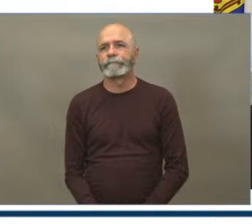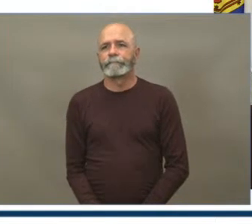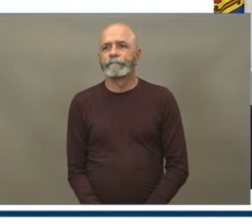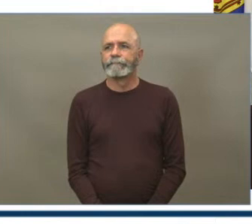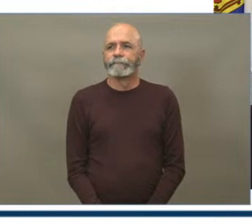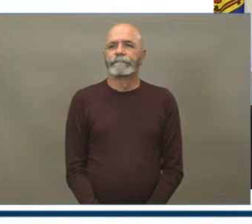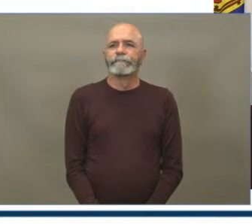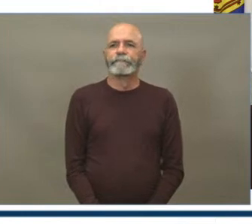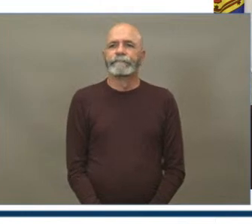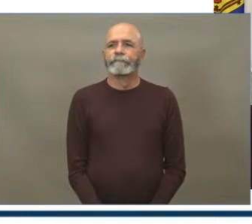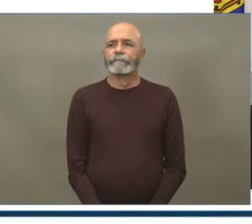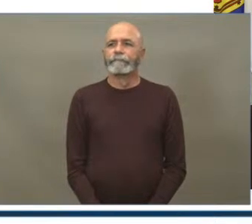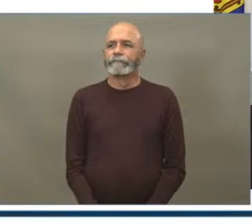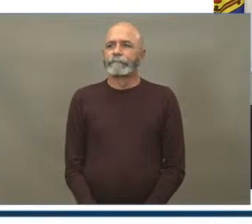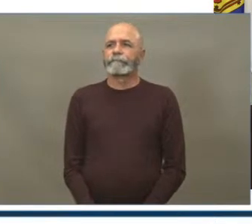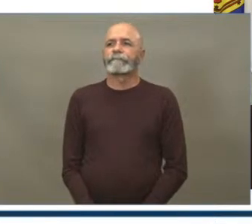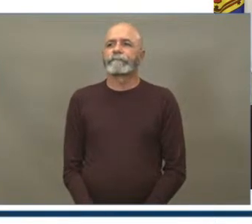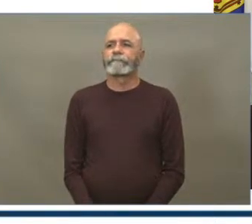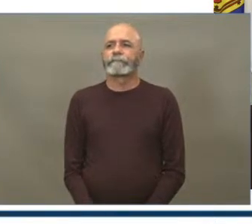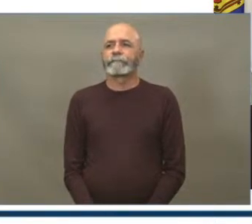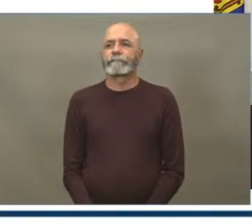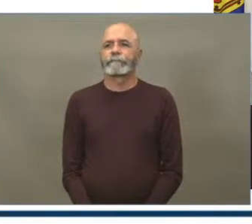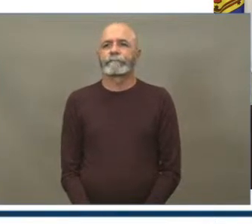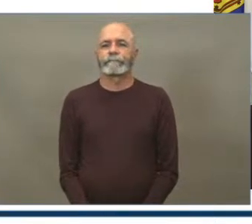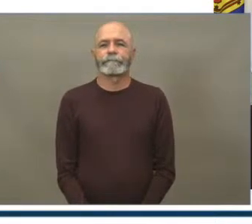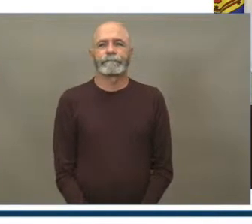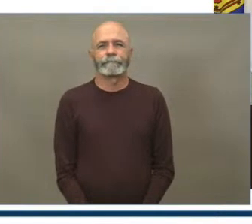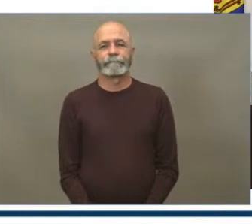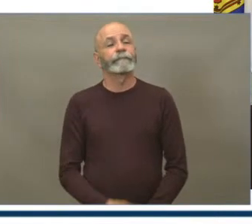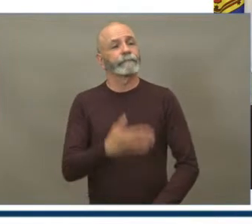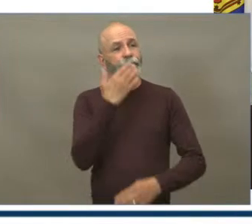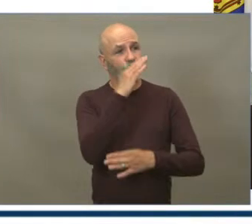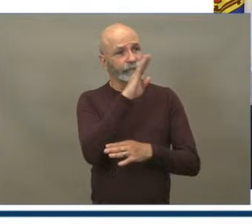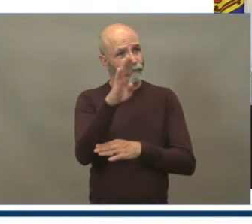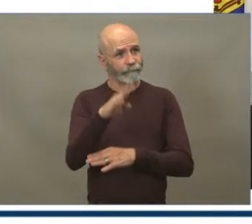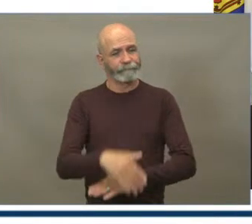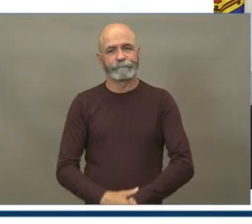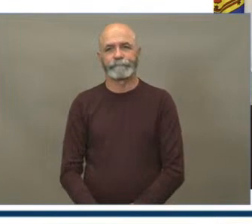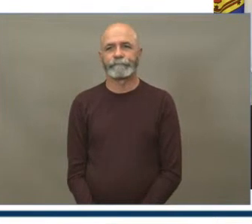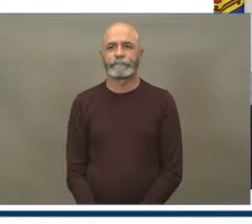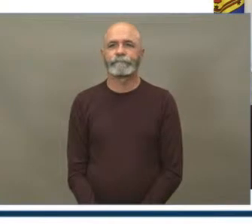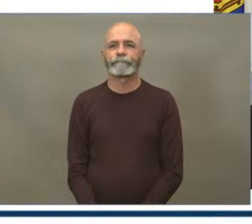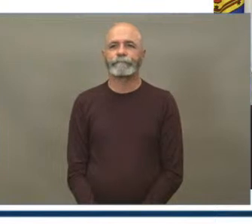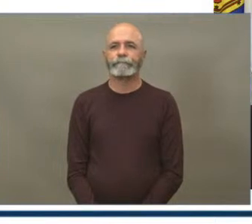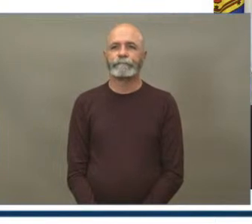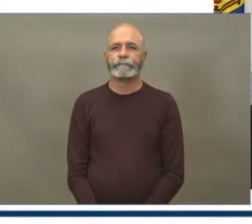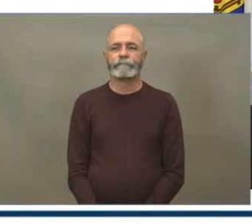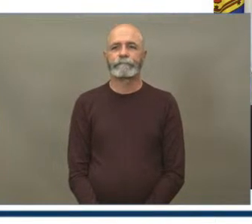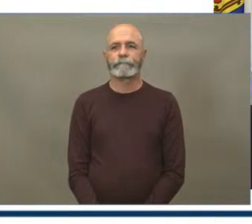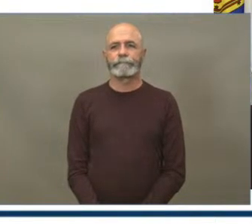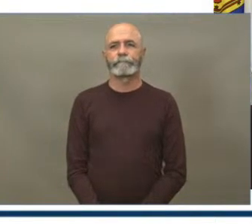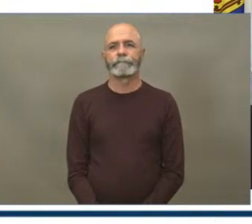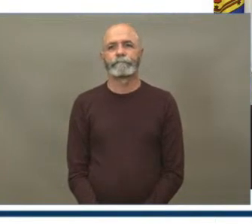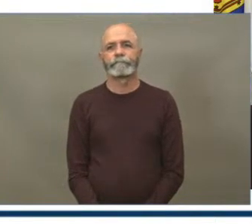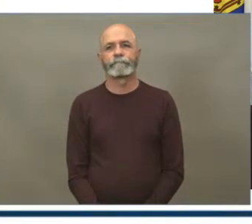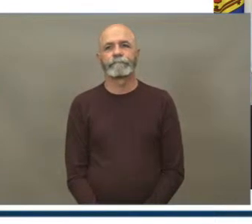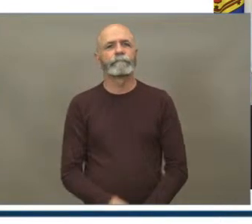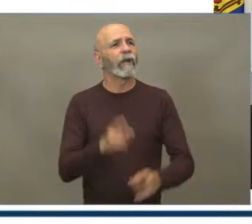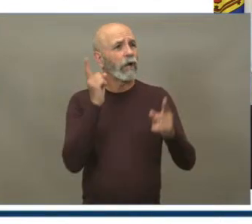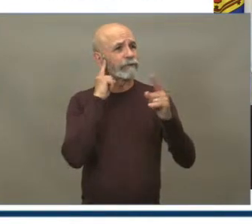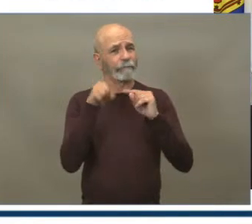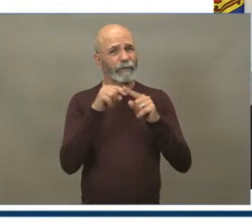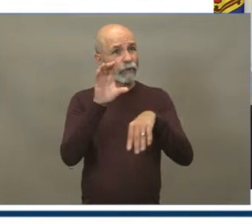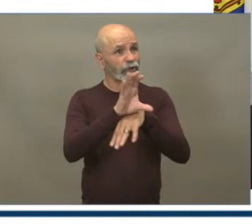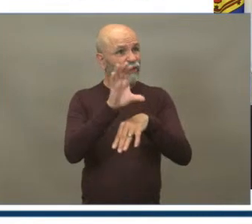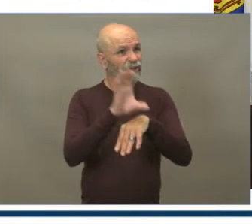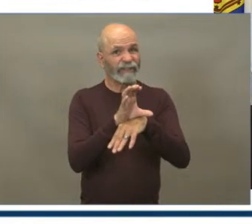Jean. Good afternoon, gentlemen. I just wondered what went through your heads when you heard about the church service that went on